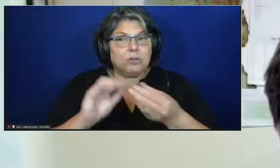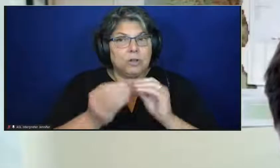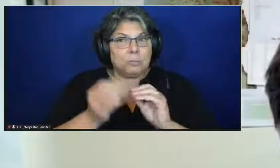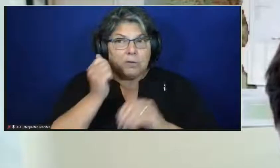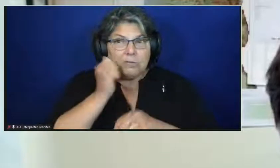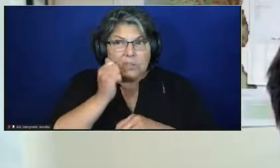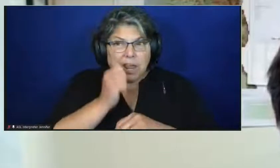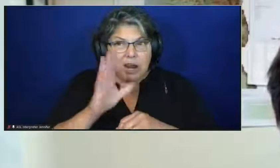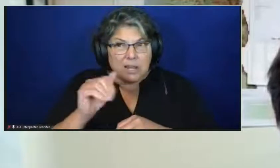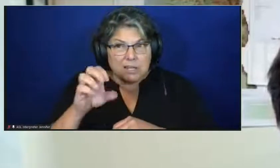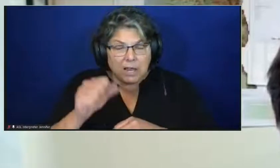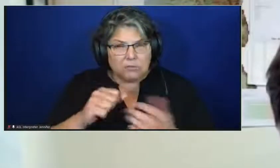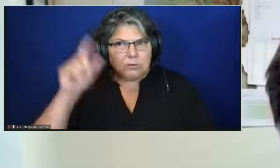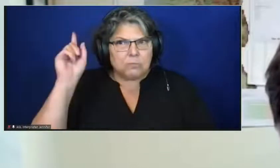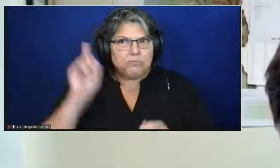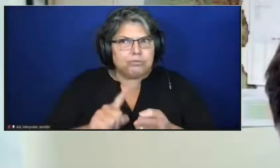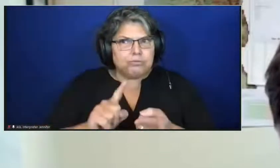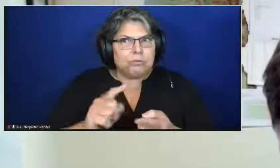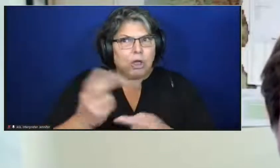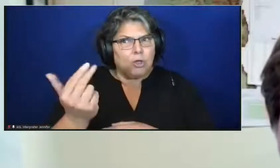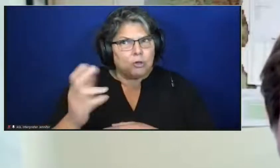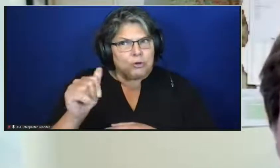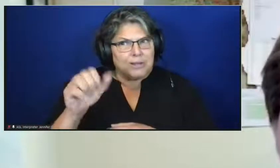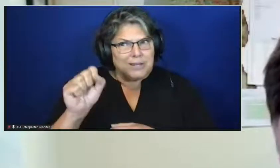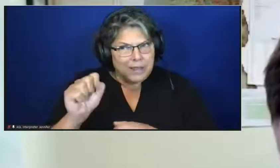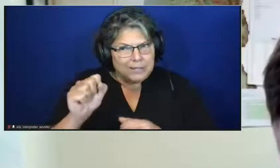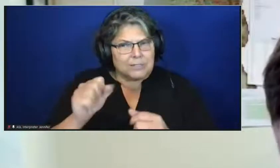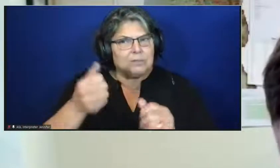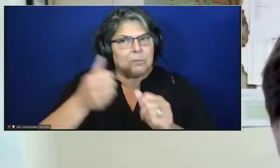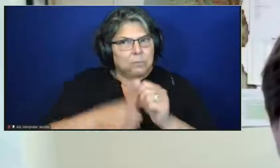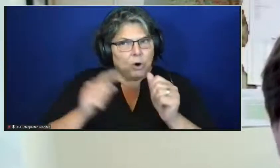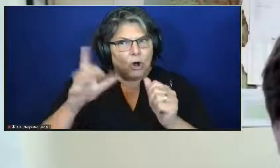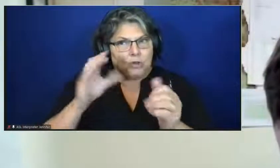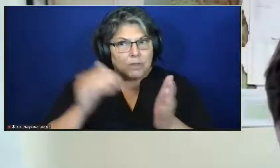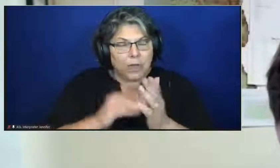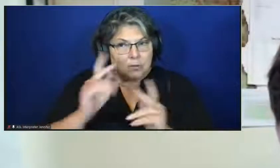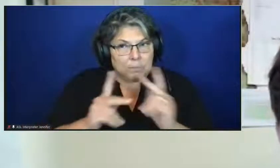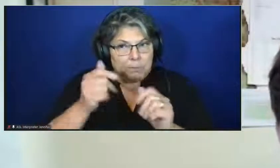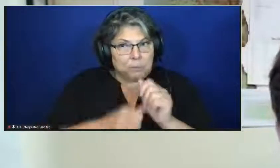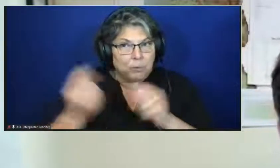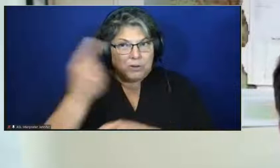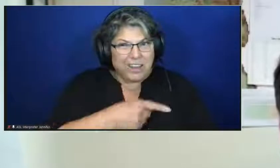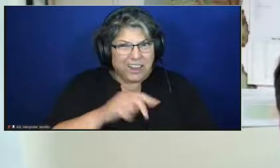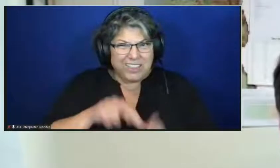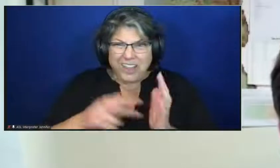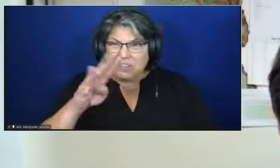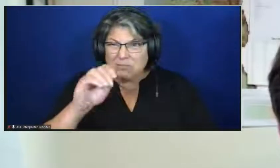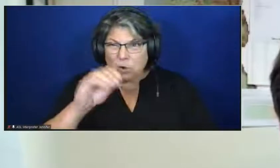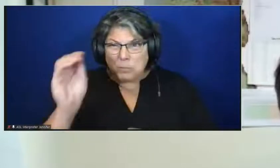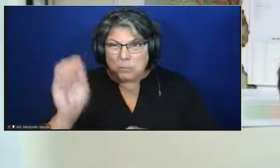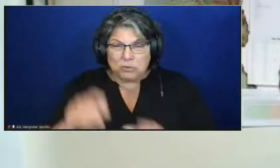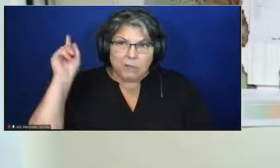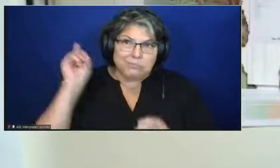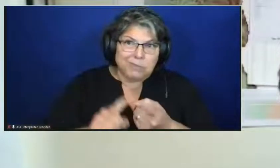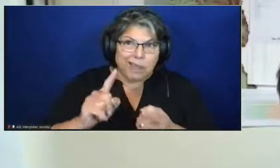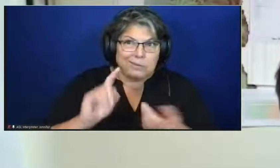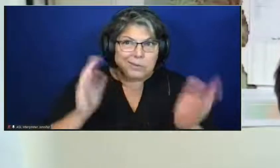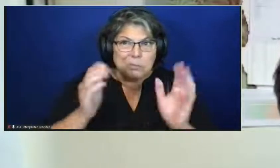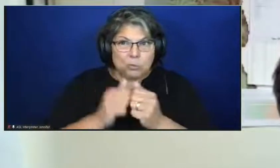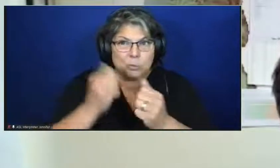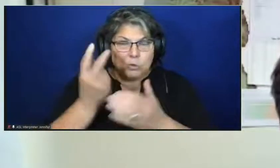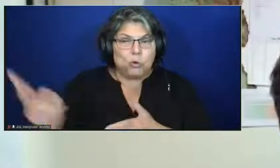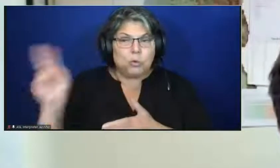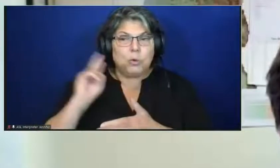to 13 cases per 100,000 per day, which is 40% less than 2 weeks ago, and consistent with the